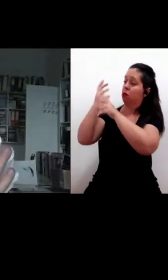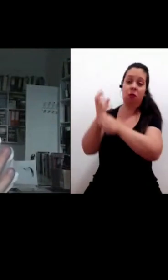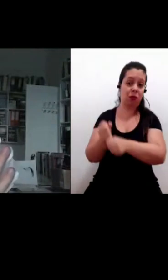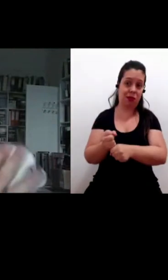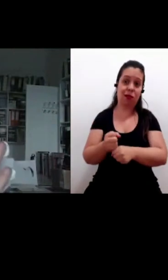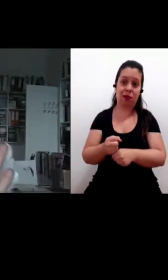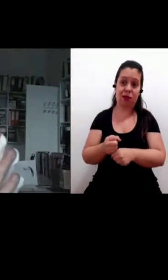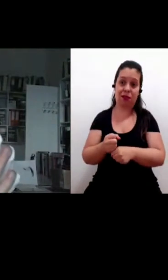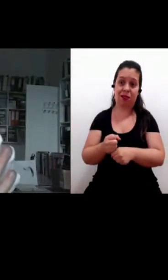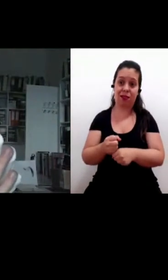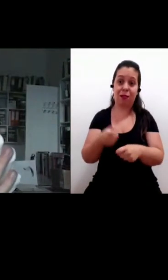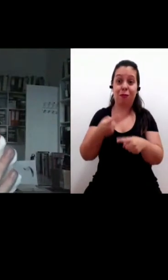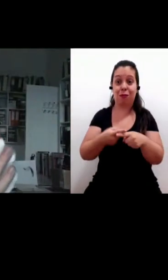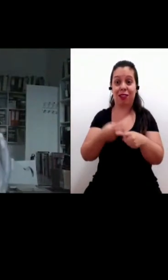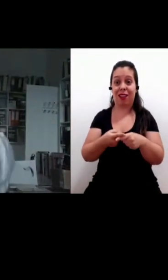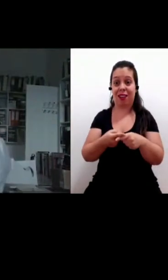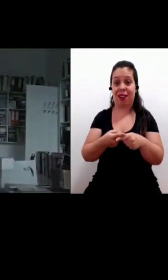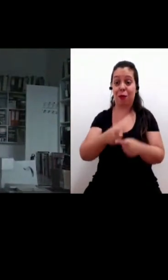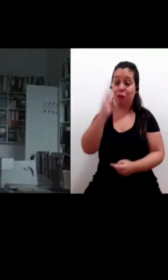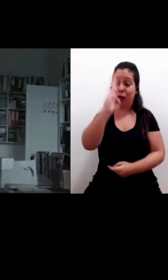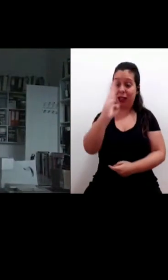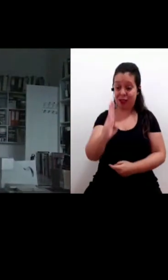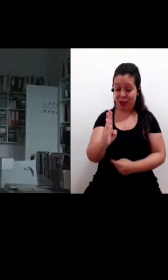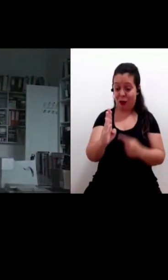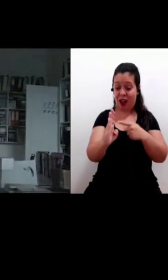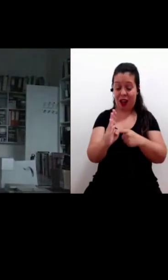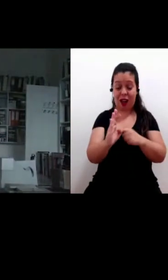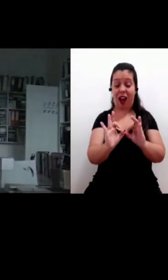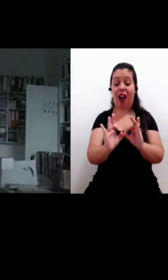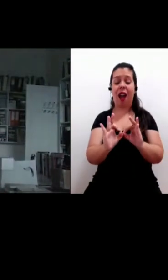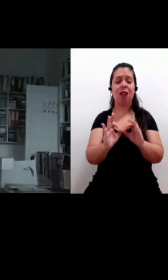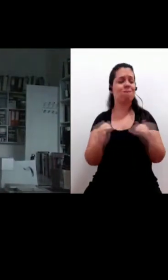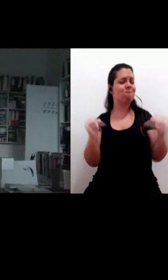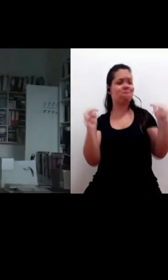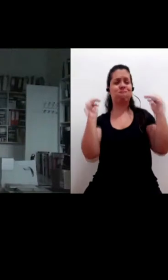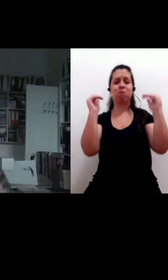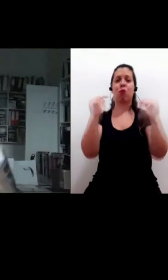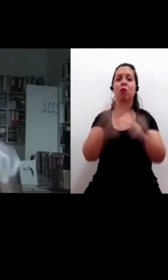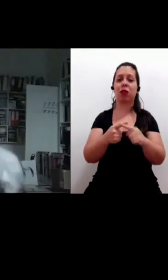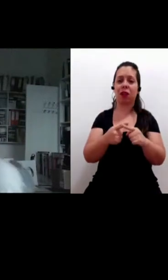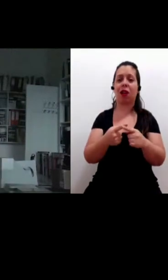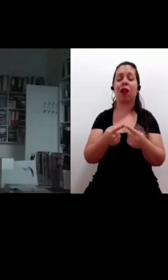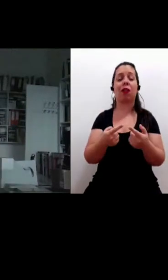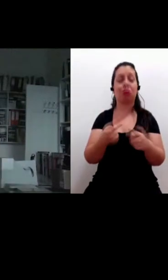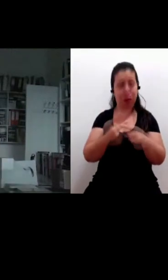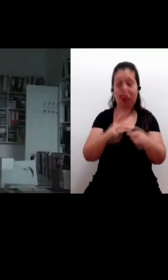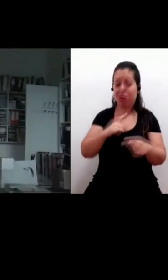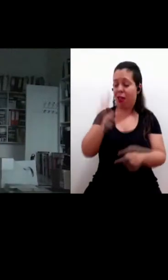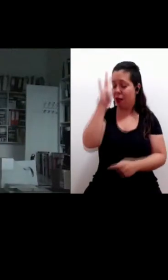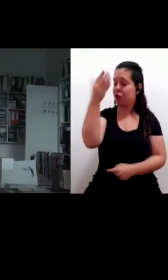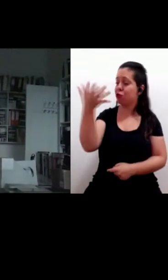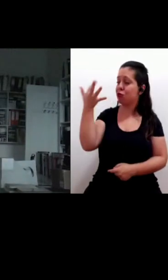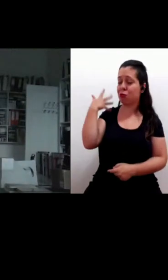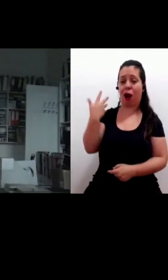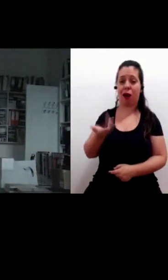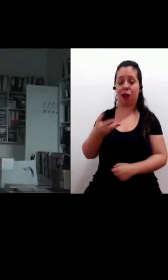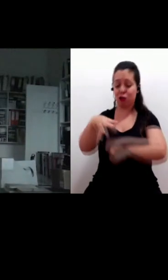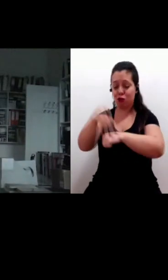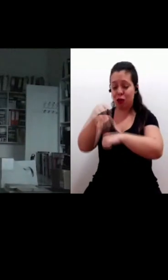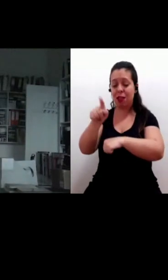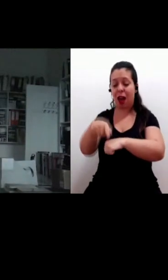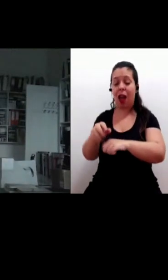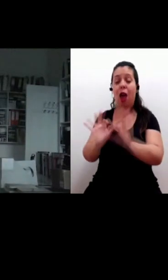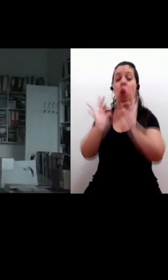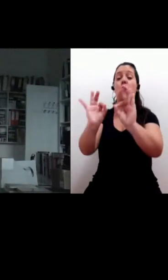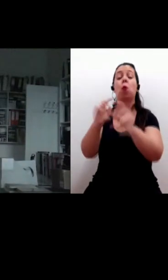Brazil is great. And that's, you know, and that's why Sweden is great. Great.